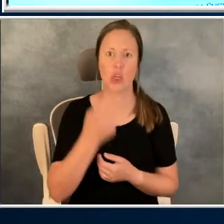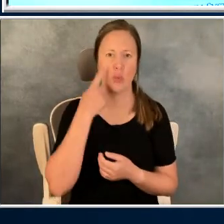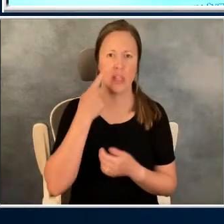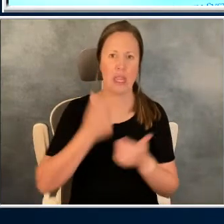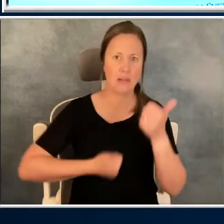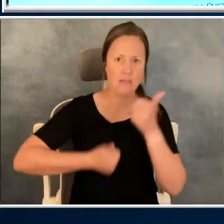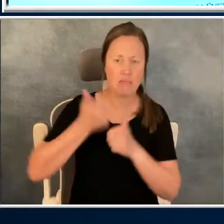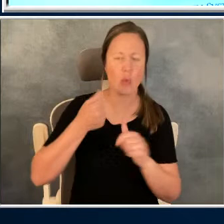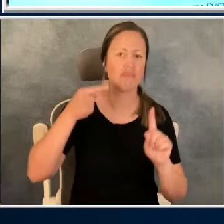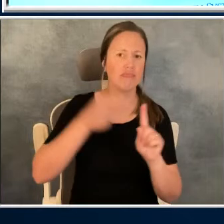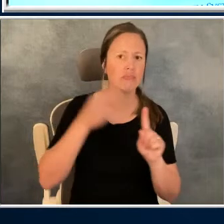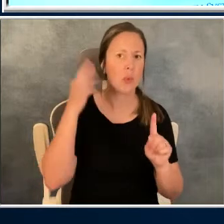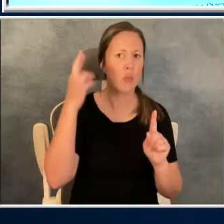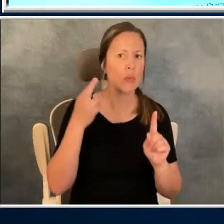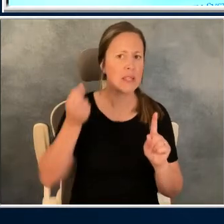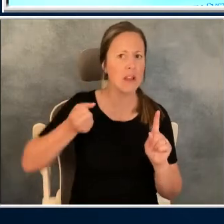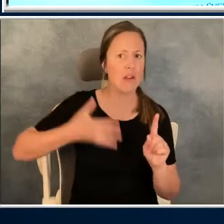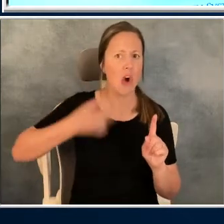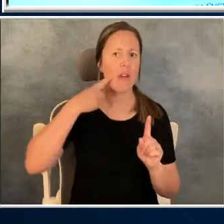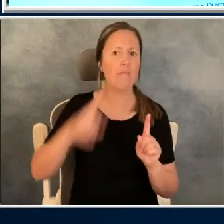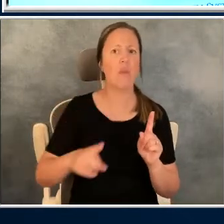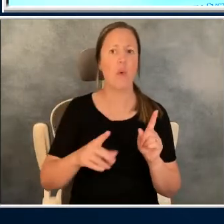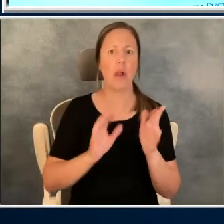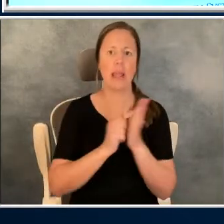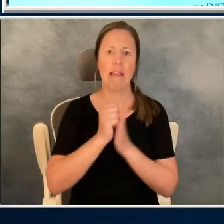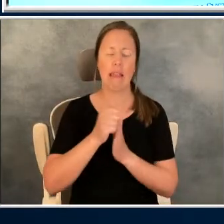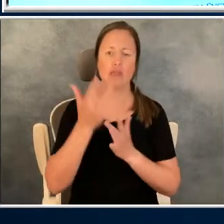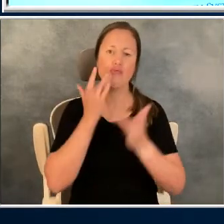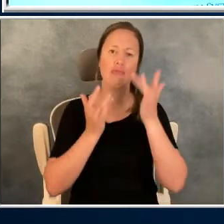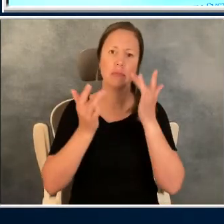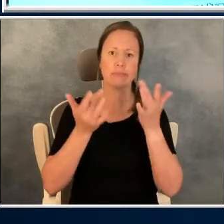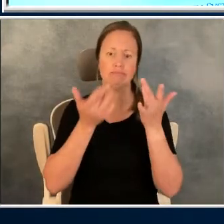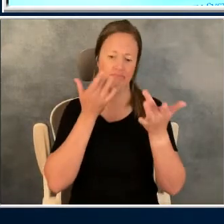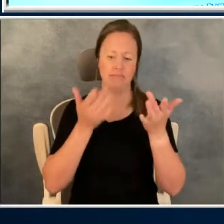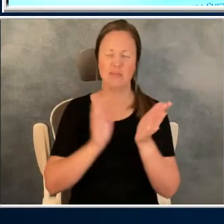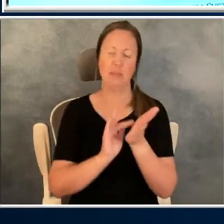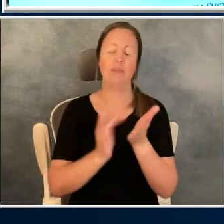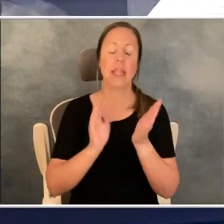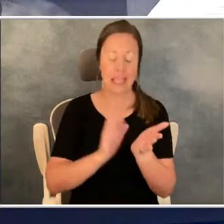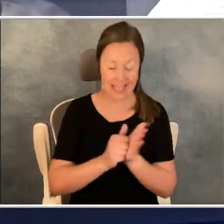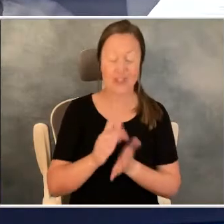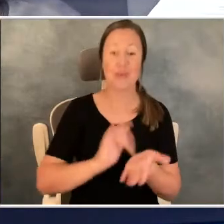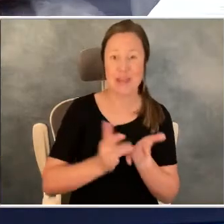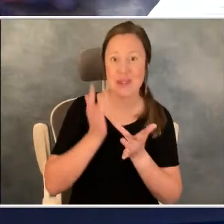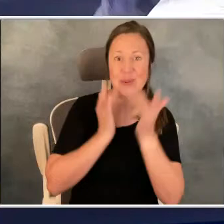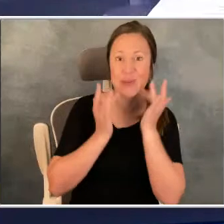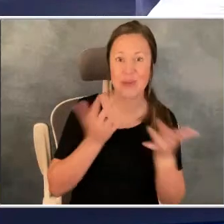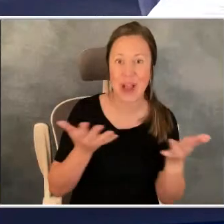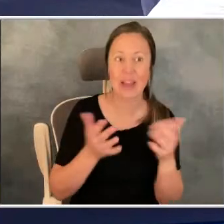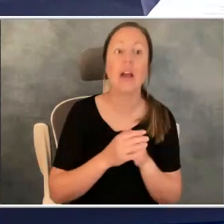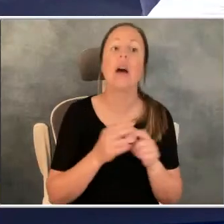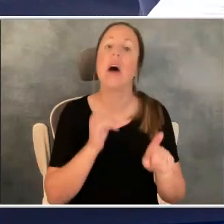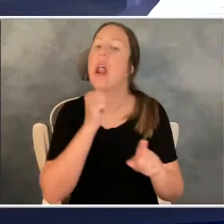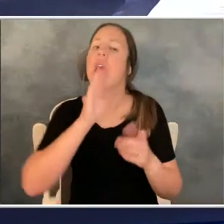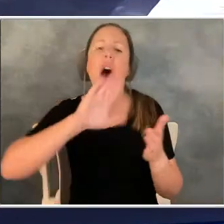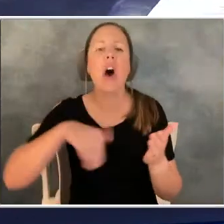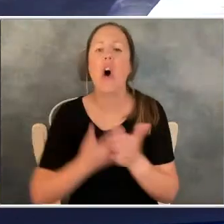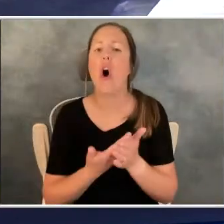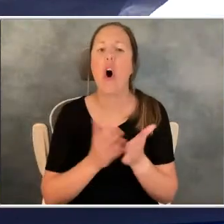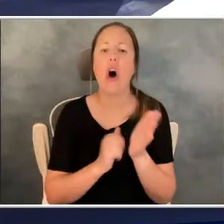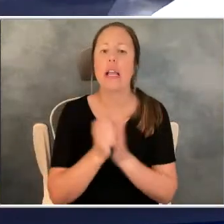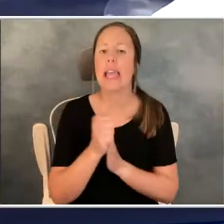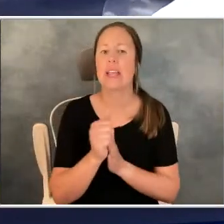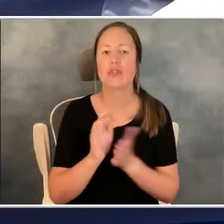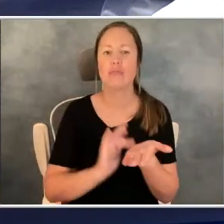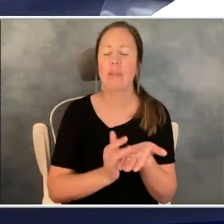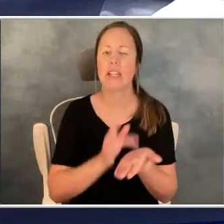the shortage of cancer drugs in the U.S. Sure. Well, it's not all cancer drugs. It's really Right. just those that are generic drugs. And I think that's